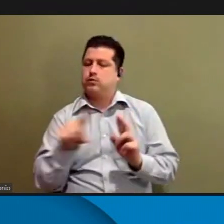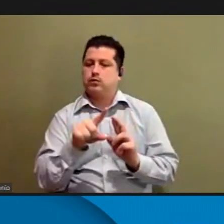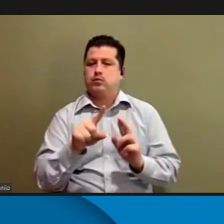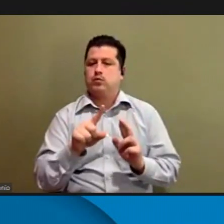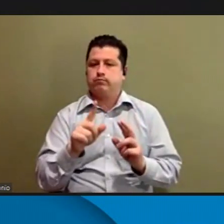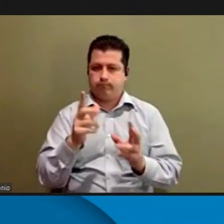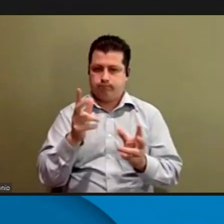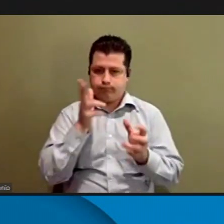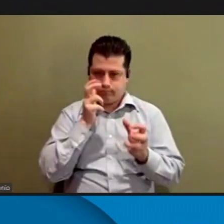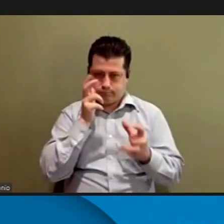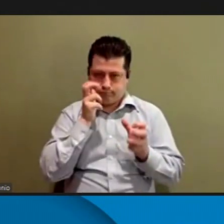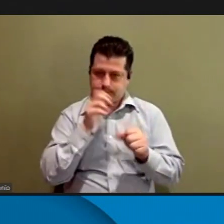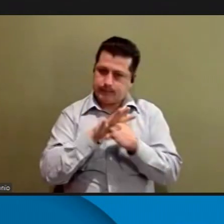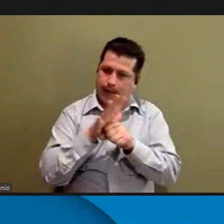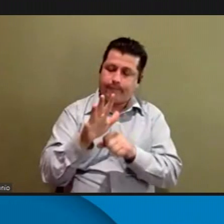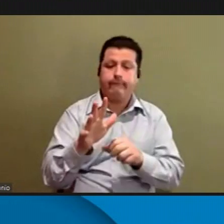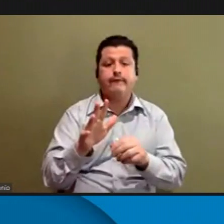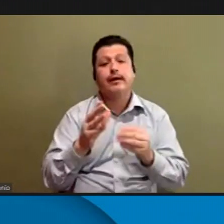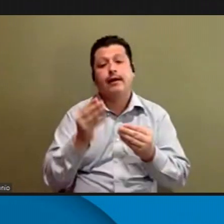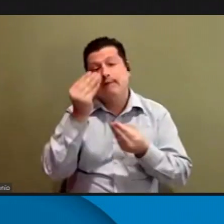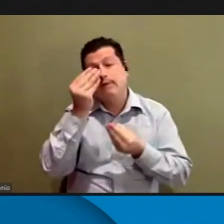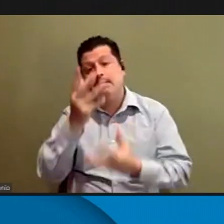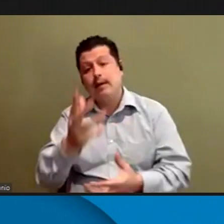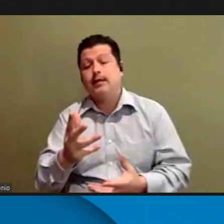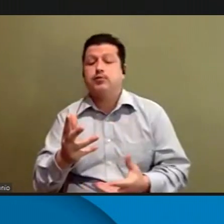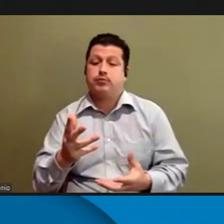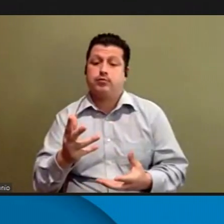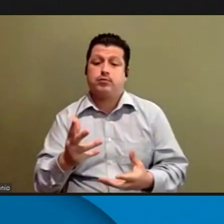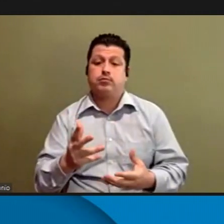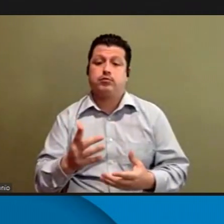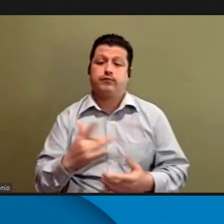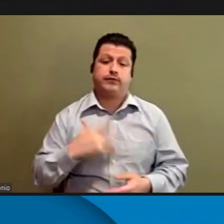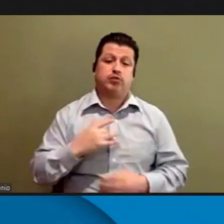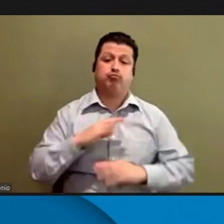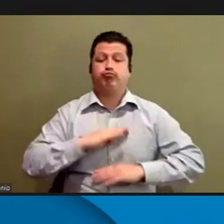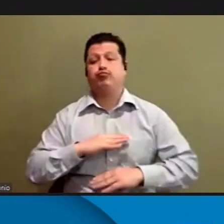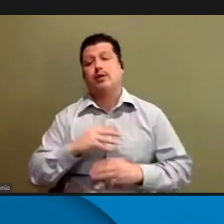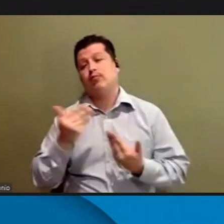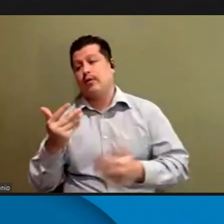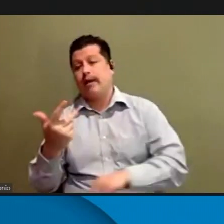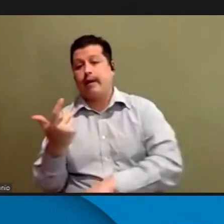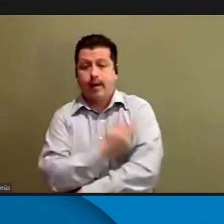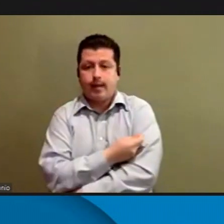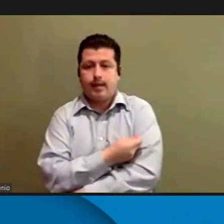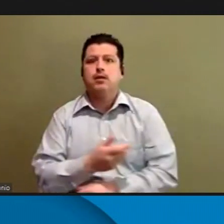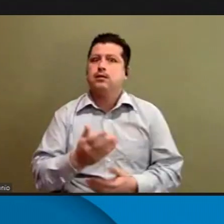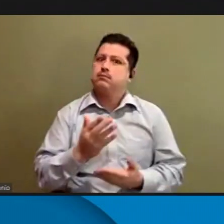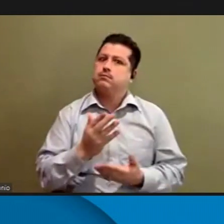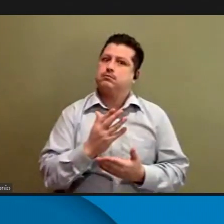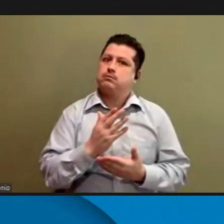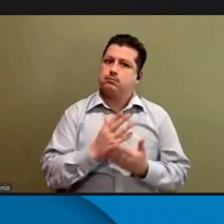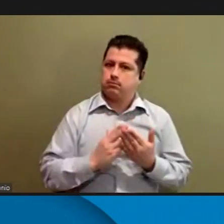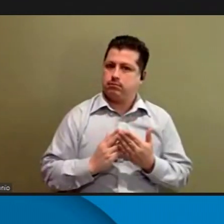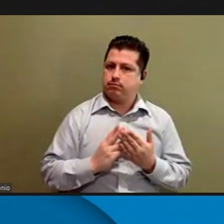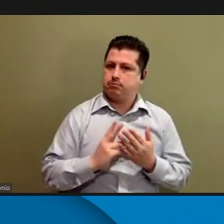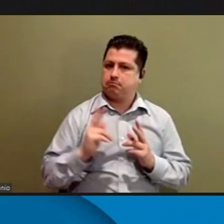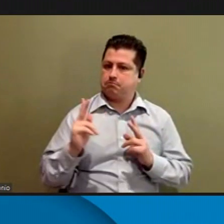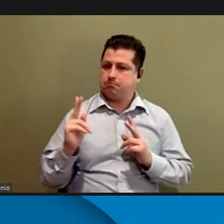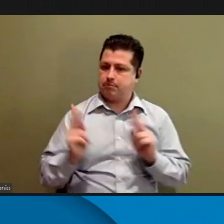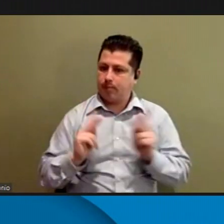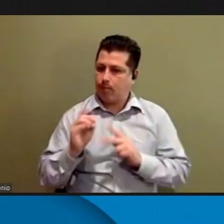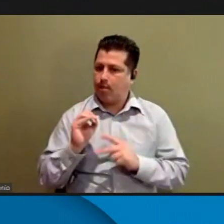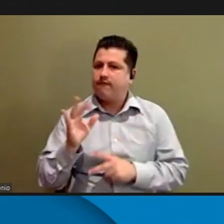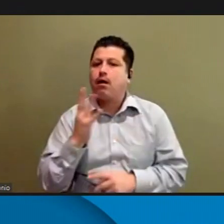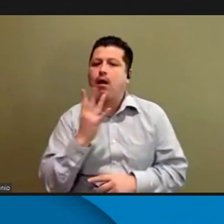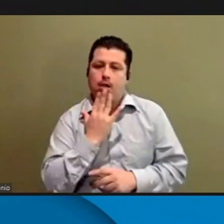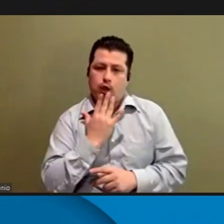because I know a lot of people, like we said, of color are not, some are not going to take the vaccination. But after this webinar, you should have